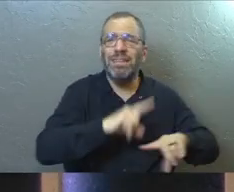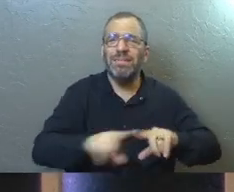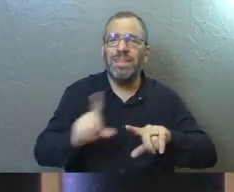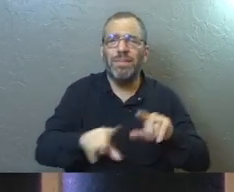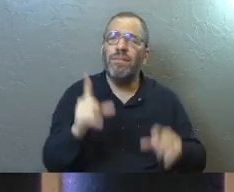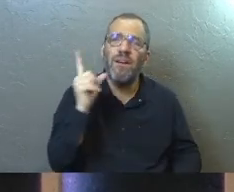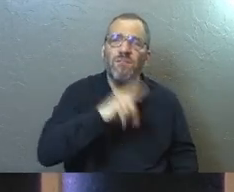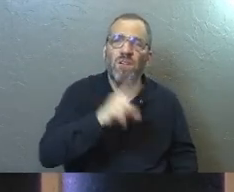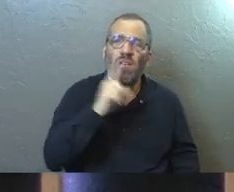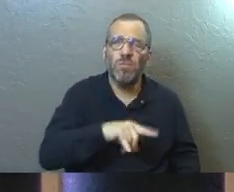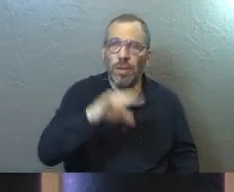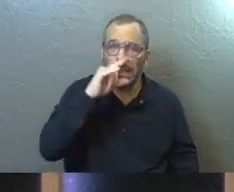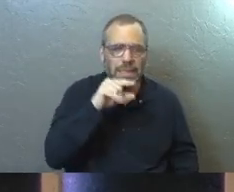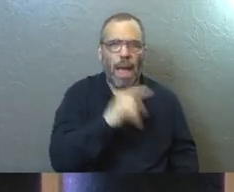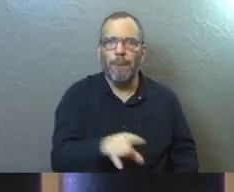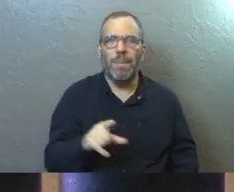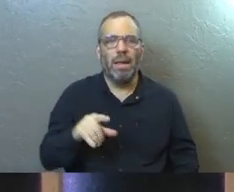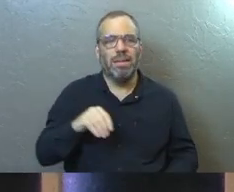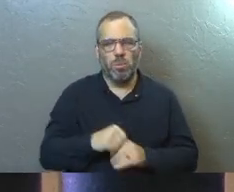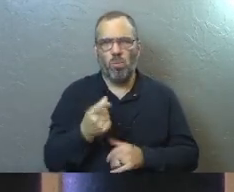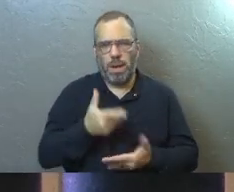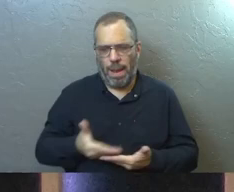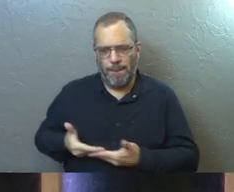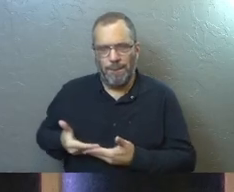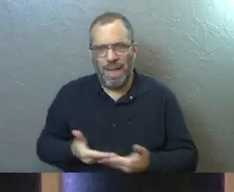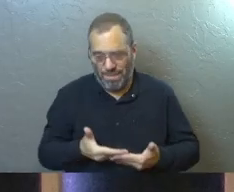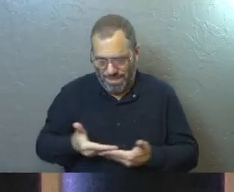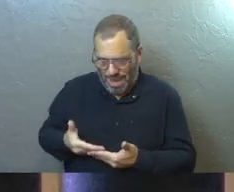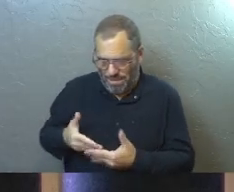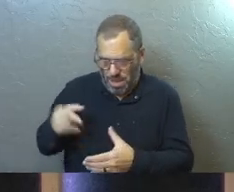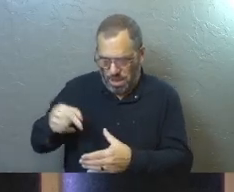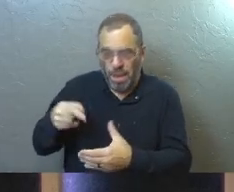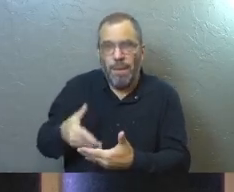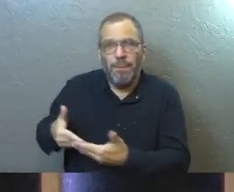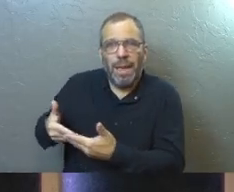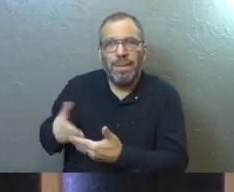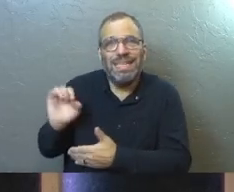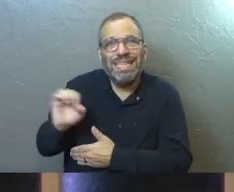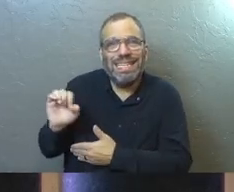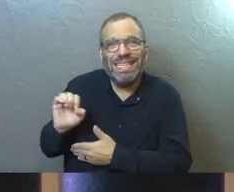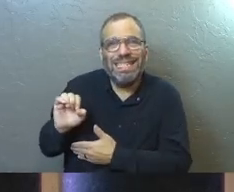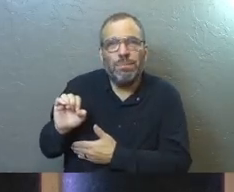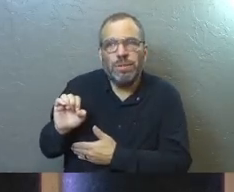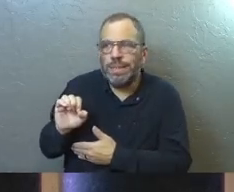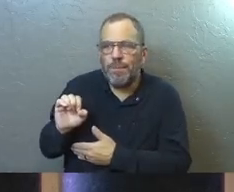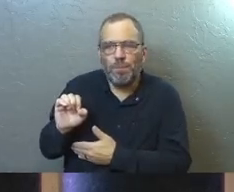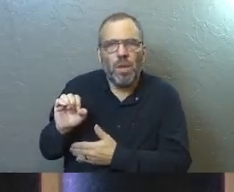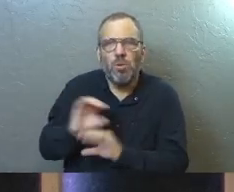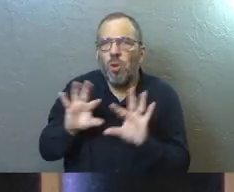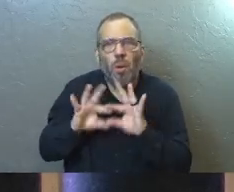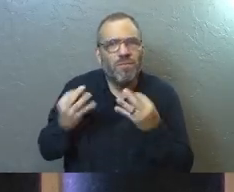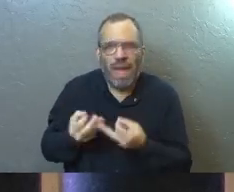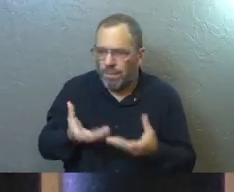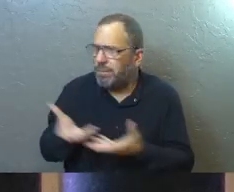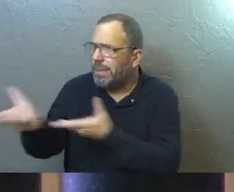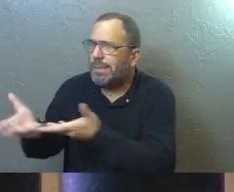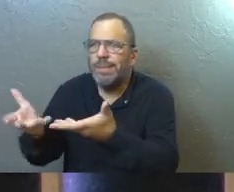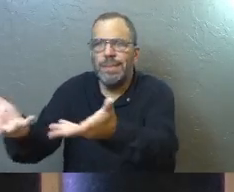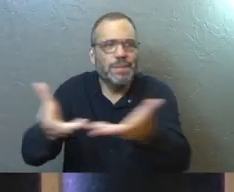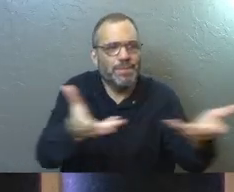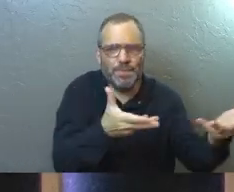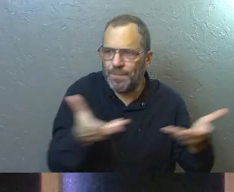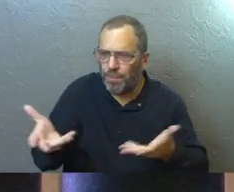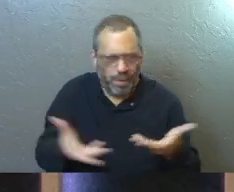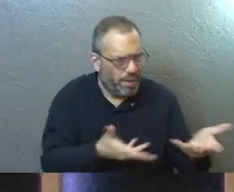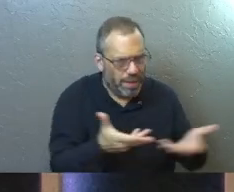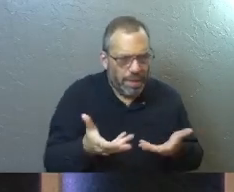several foster kids already, but there was an infant, and the infant was in an emergency situation. They had no family to go to. And